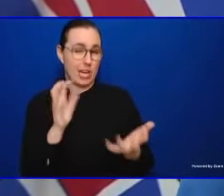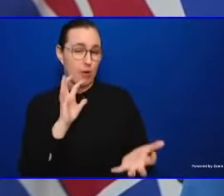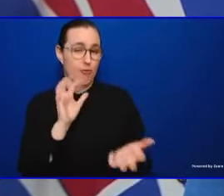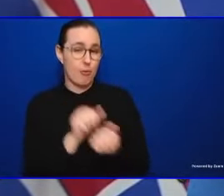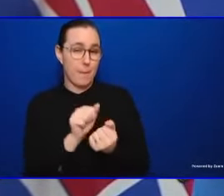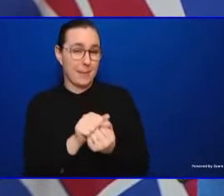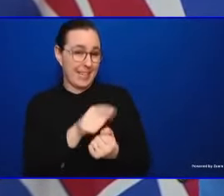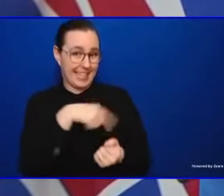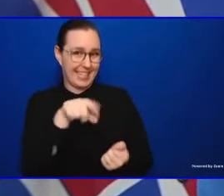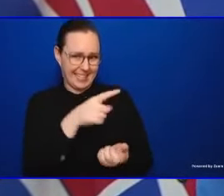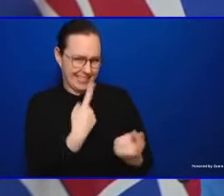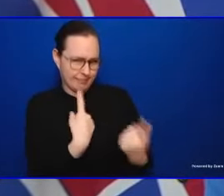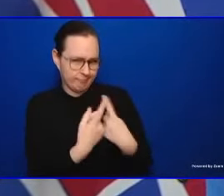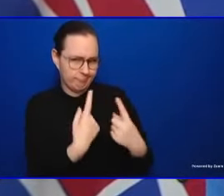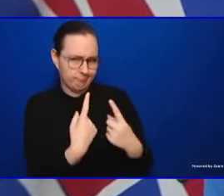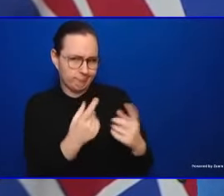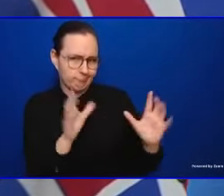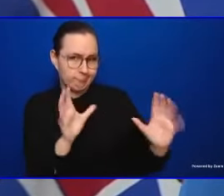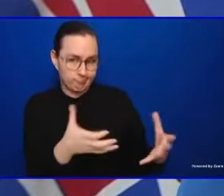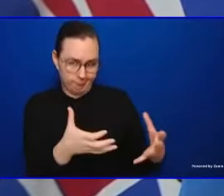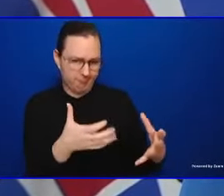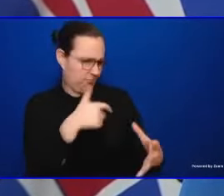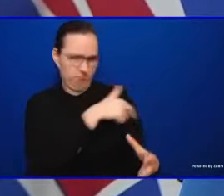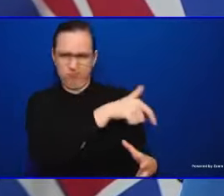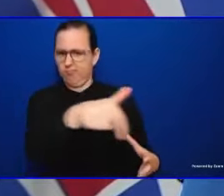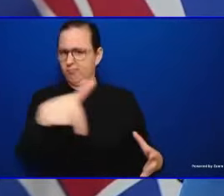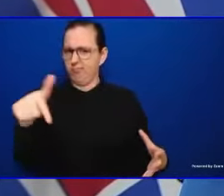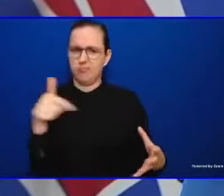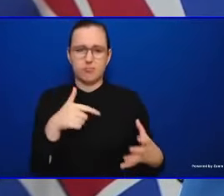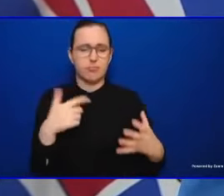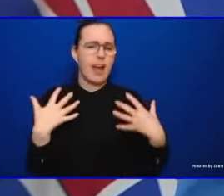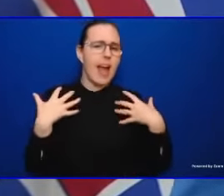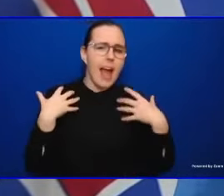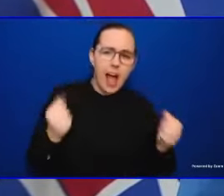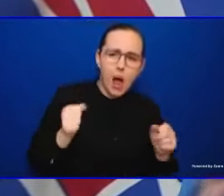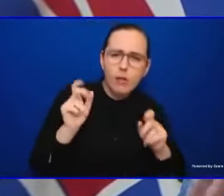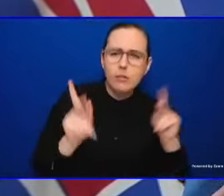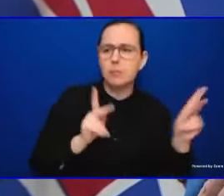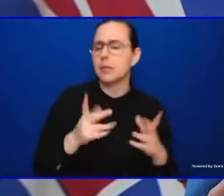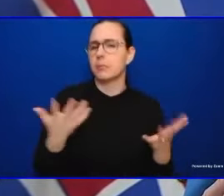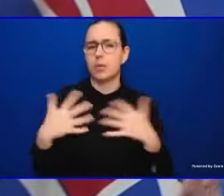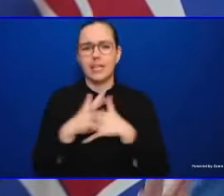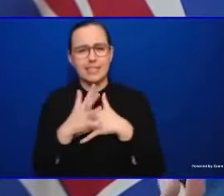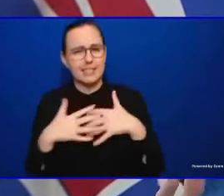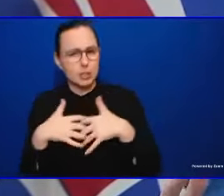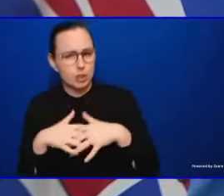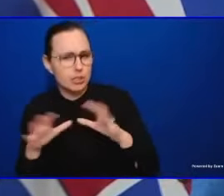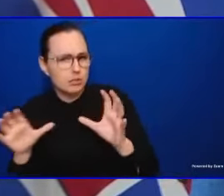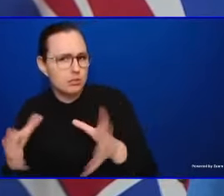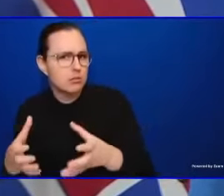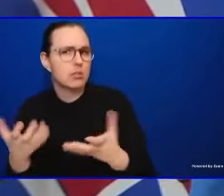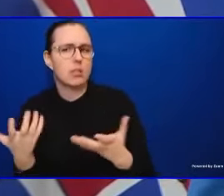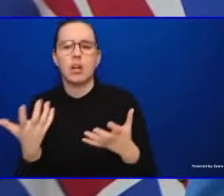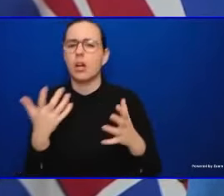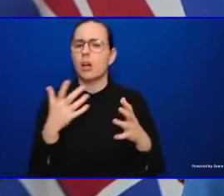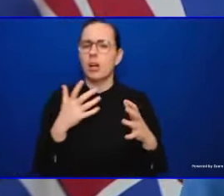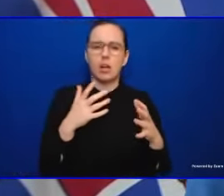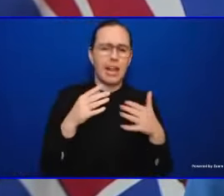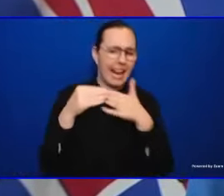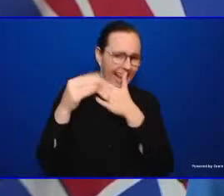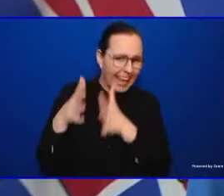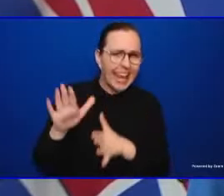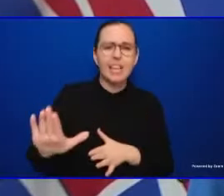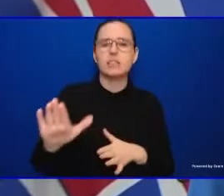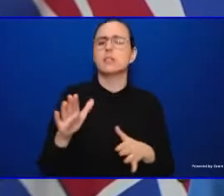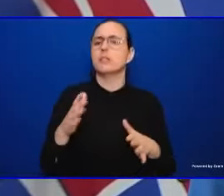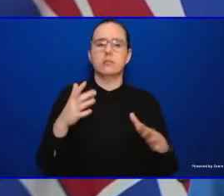public health experts. And we have been working with many superintendents and local school staff